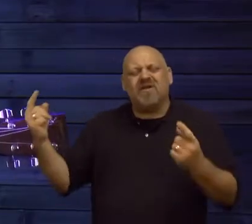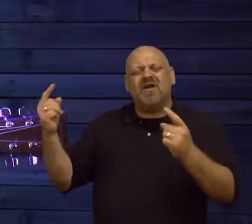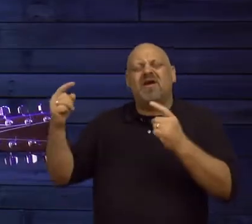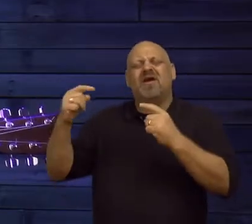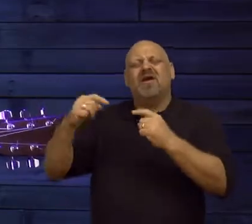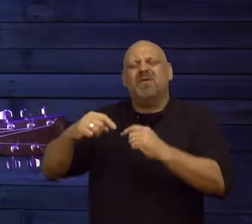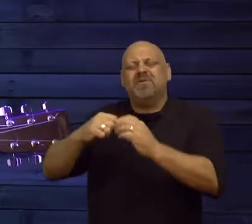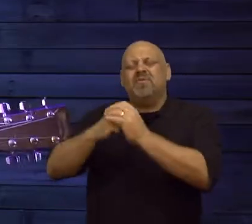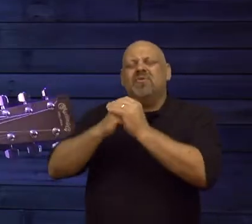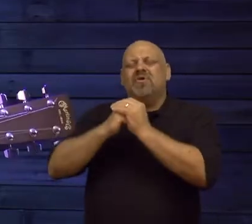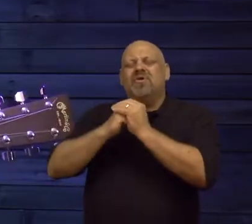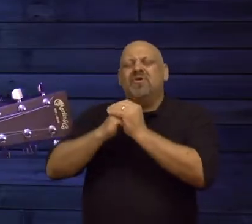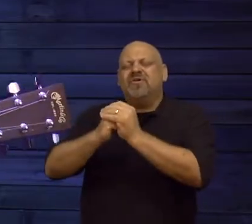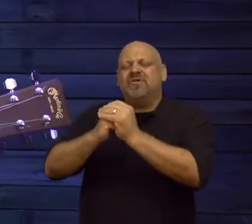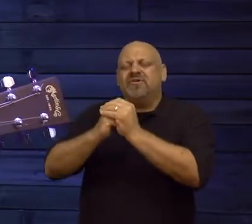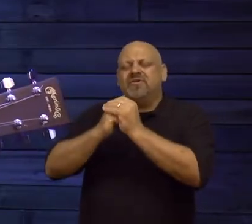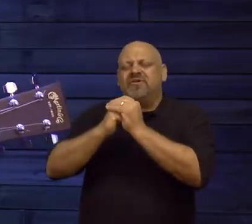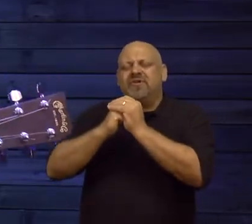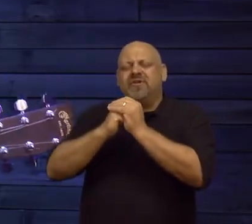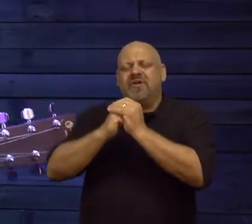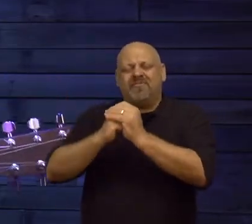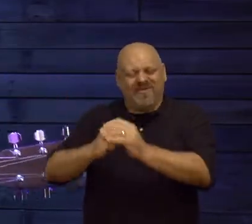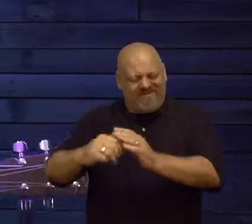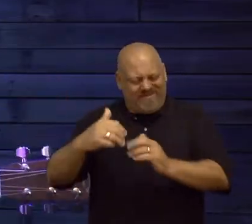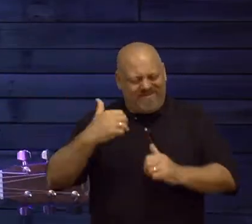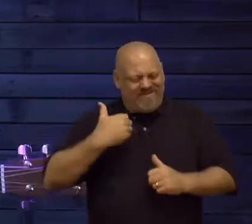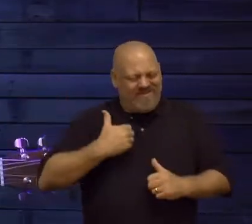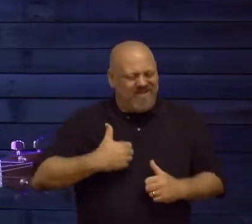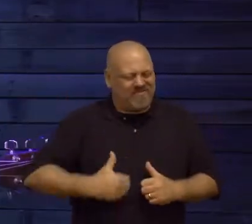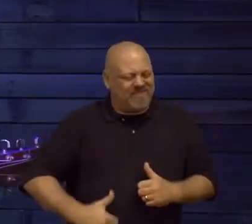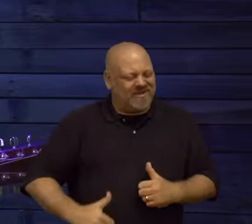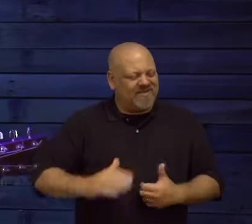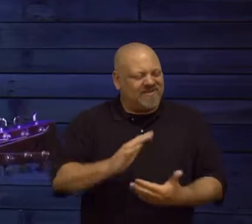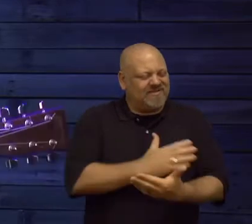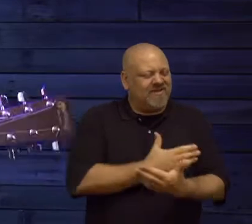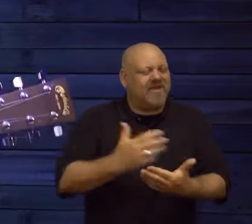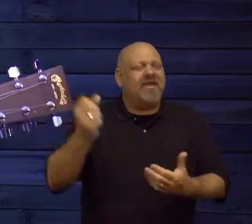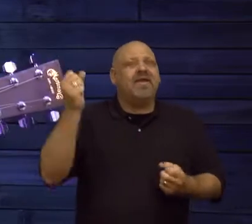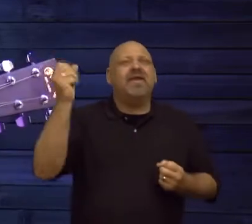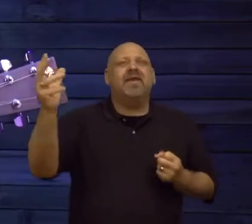I've come to worship,